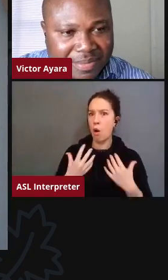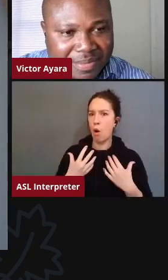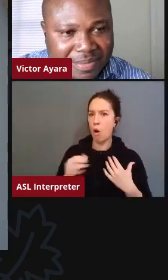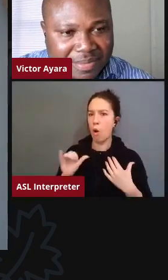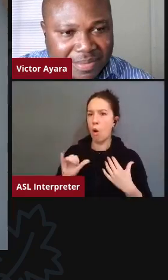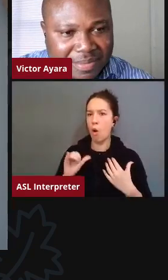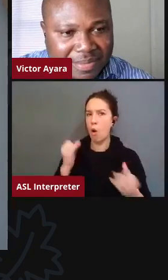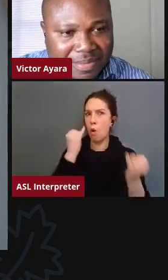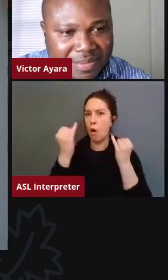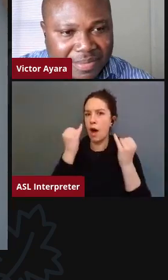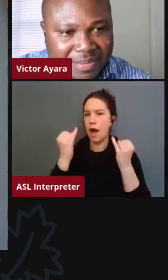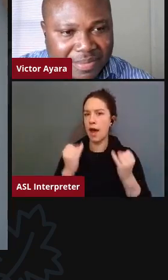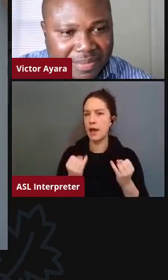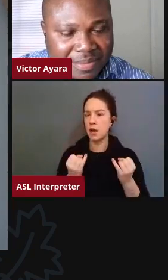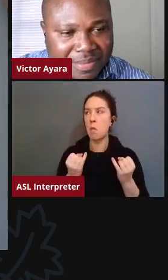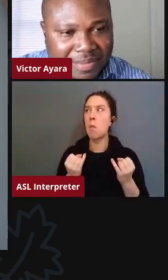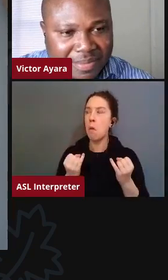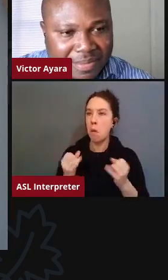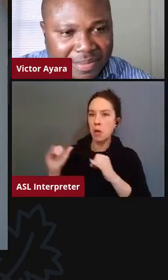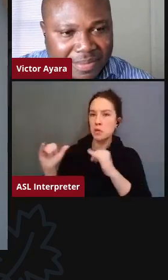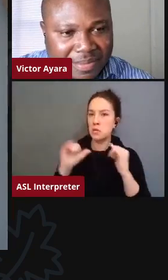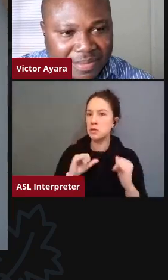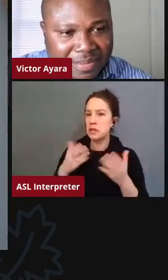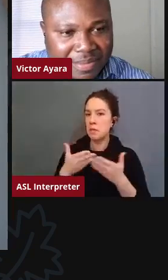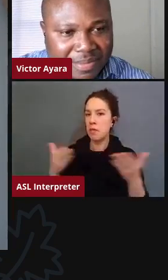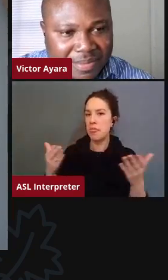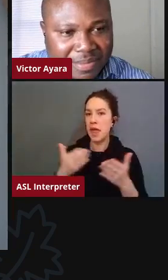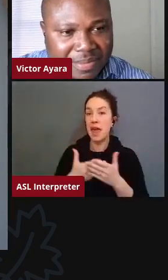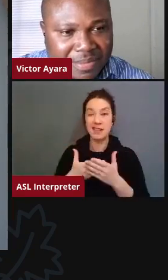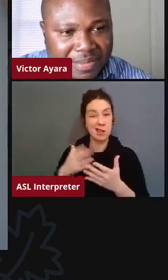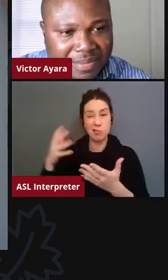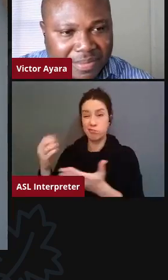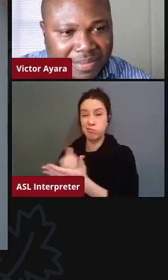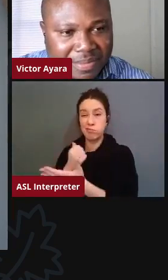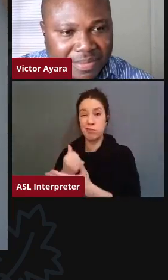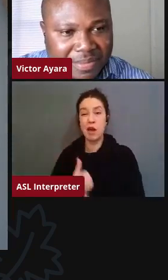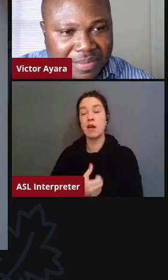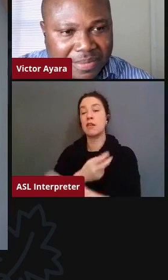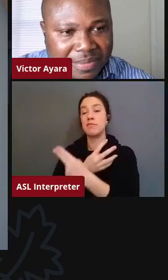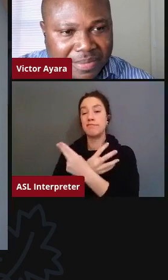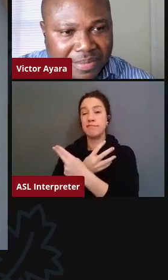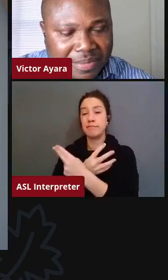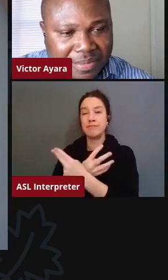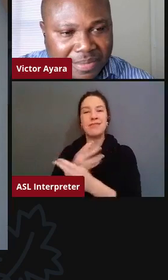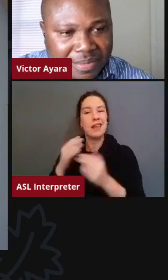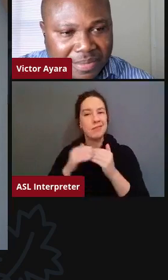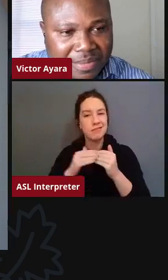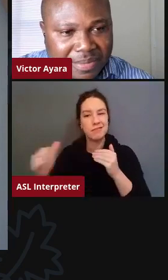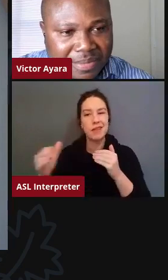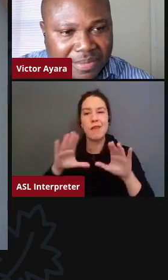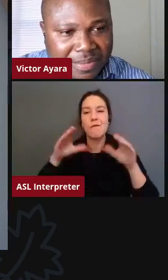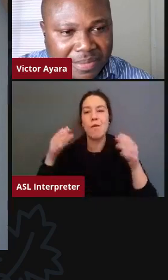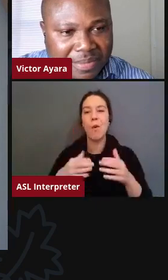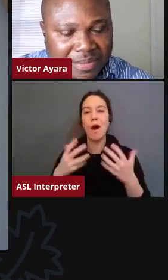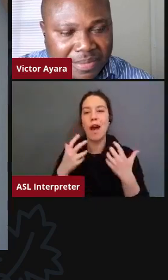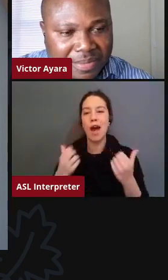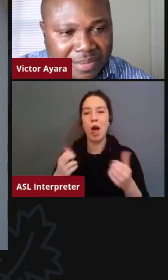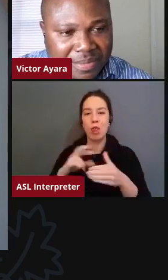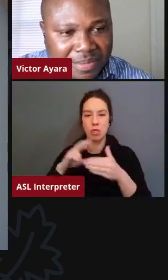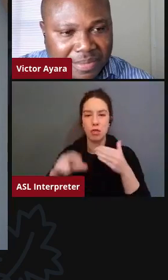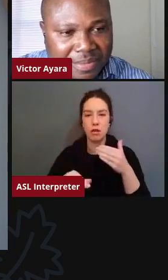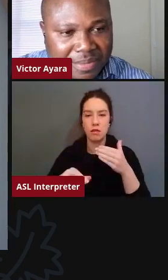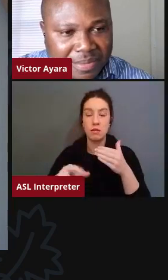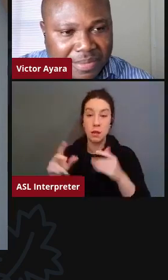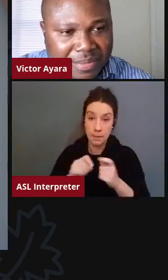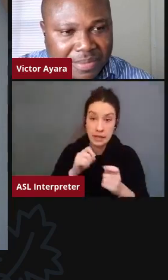my PhD there. And since then, I've been really looking at health outcomes. And in particular, because I'm